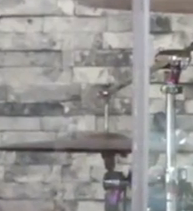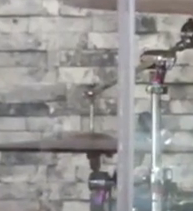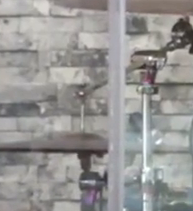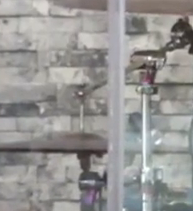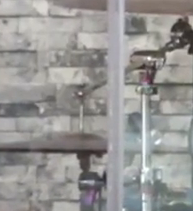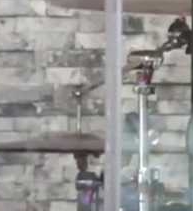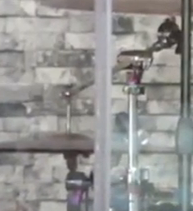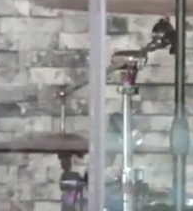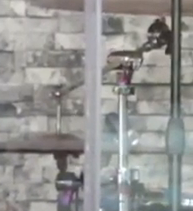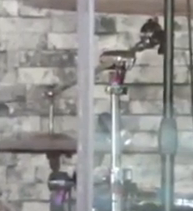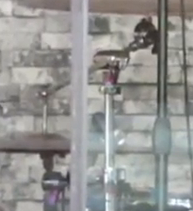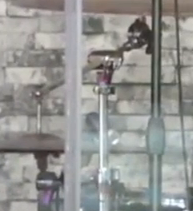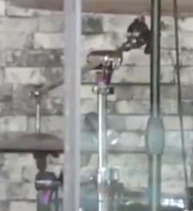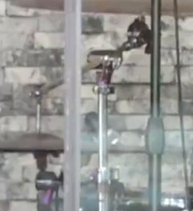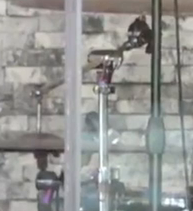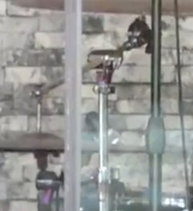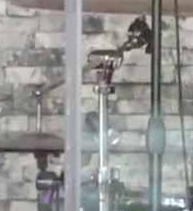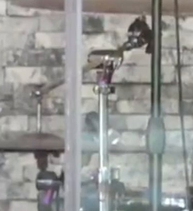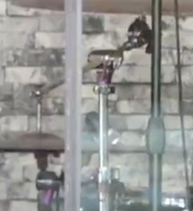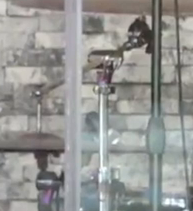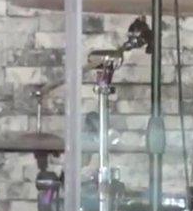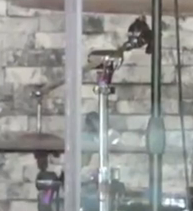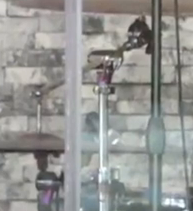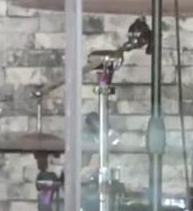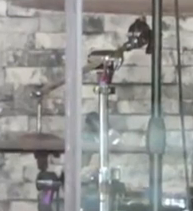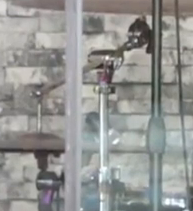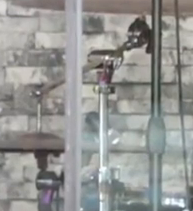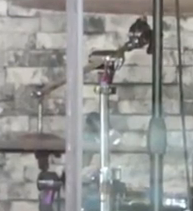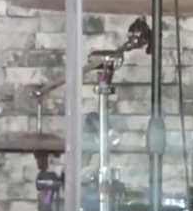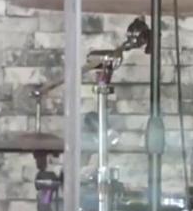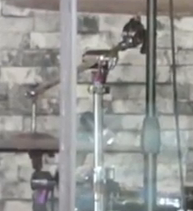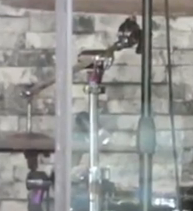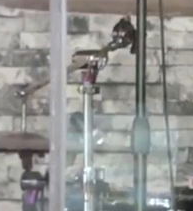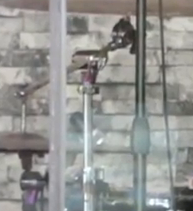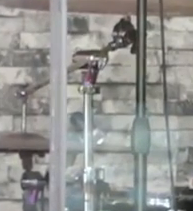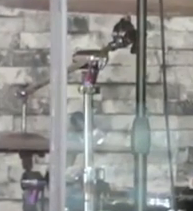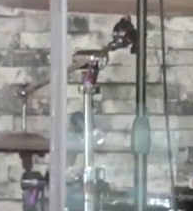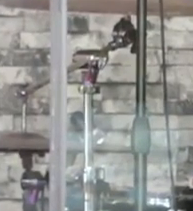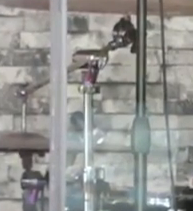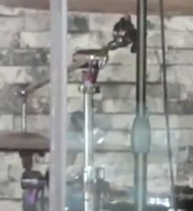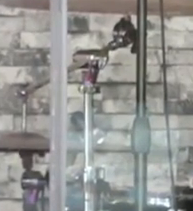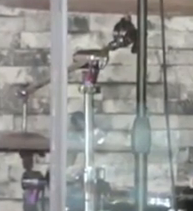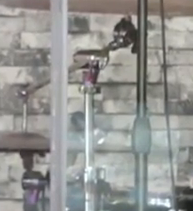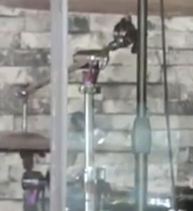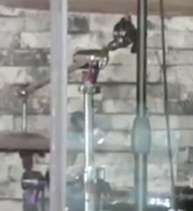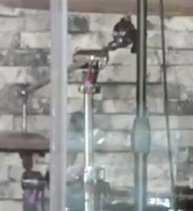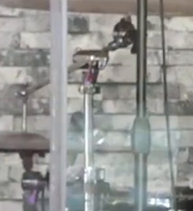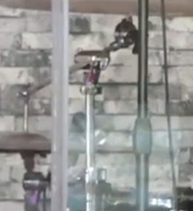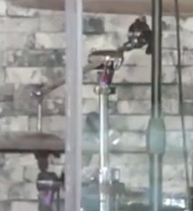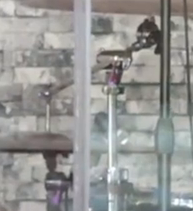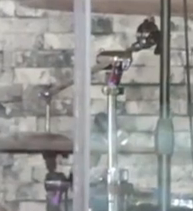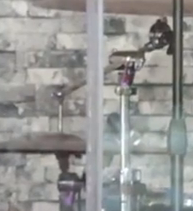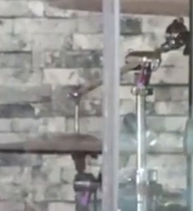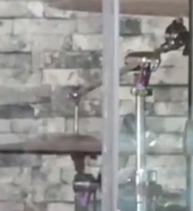hungetaka kupatikana na huyo mtu. Because ako na tabia mbaya. But I want to bring it to you today. Lakini nataka nikwambie leo. That Jesus